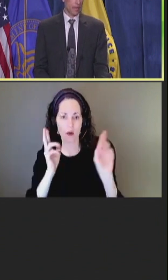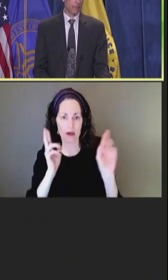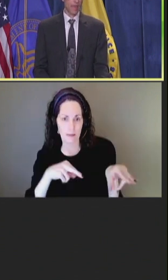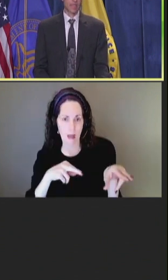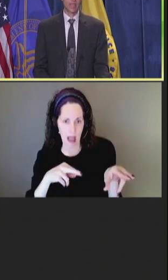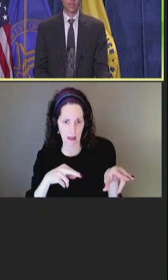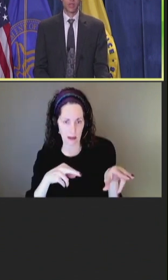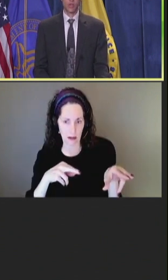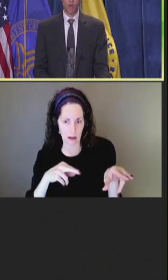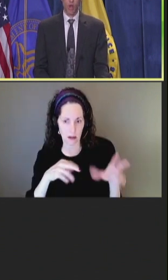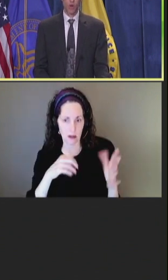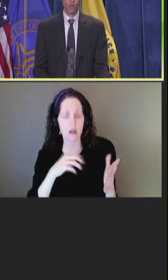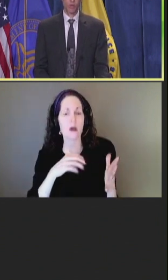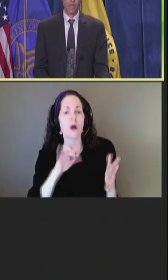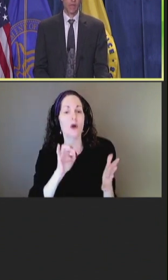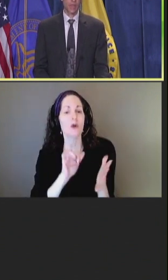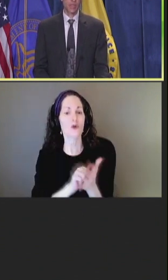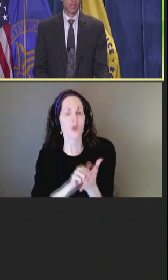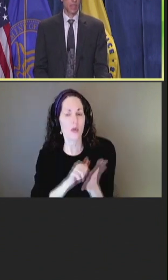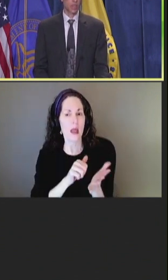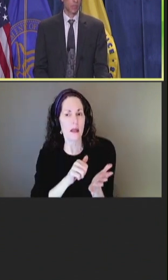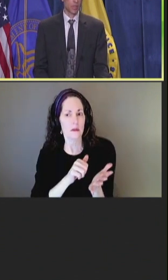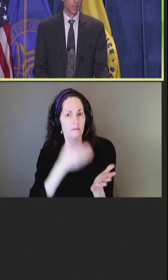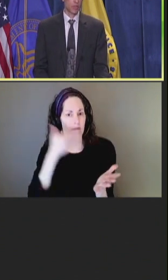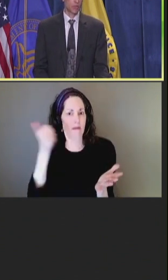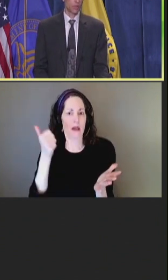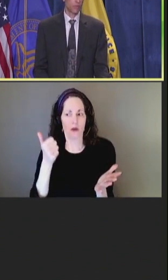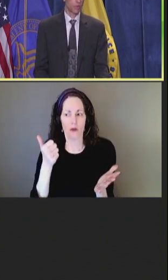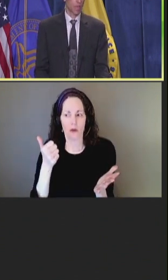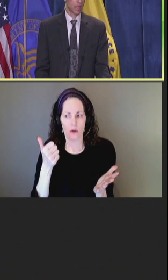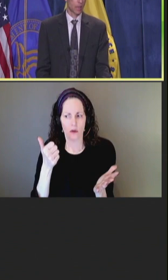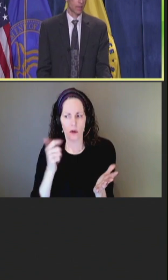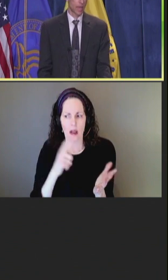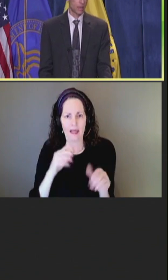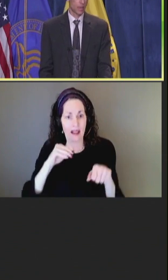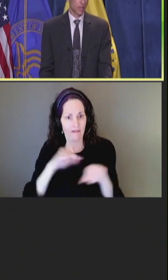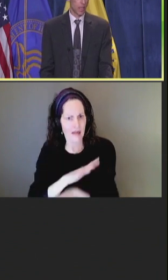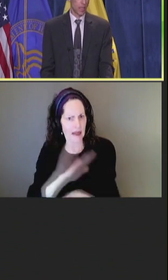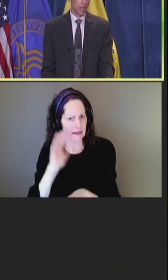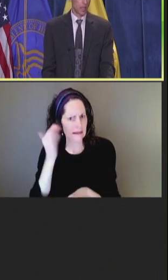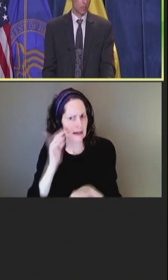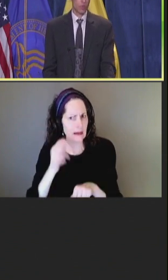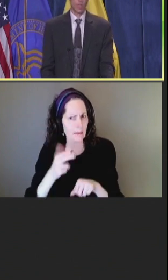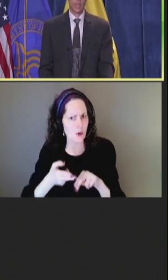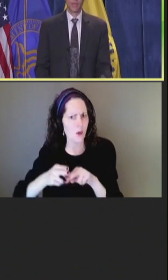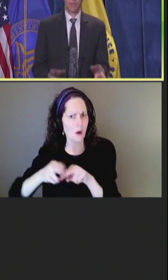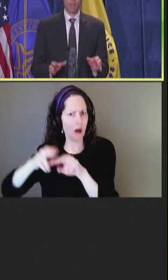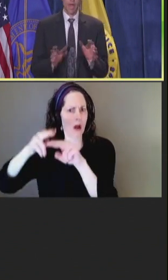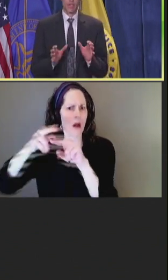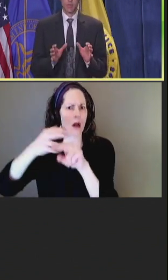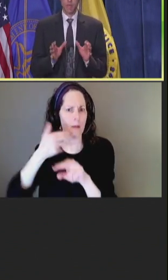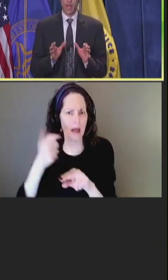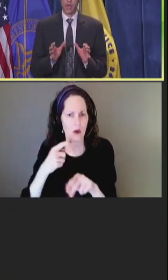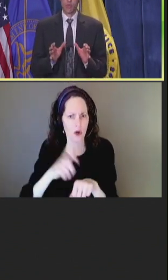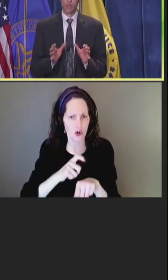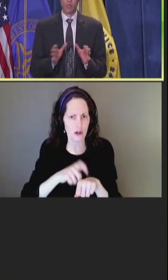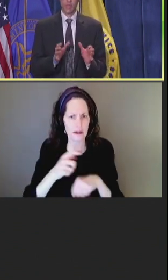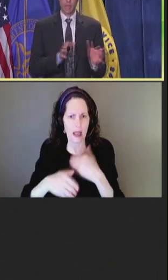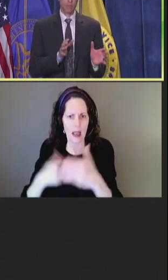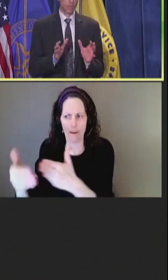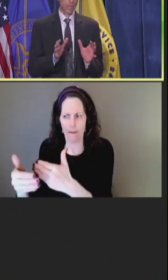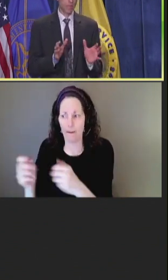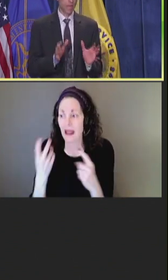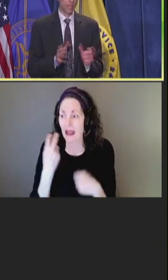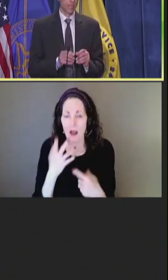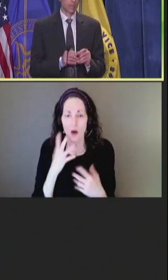And the effect seems to grow over time. That's actually a bit unusual. We'll talk about that. Here we're looking at the matched pair group.